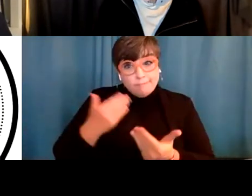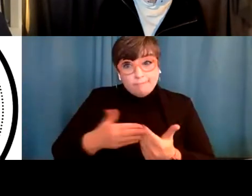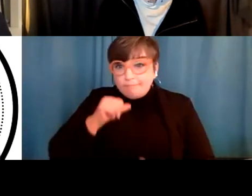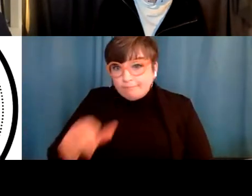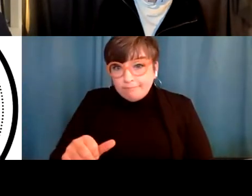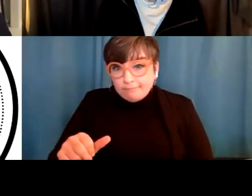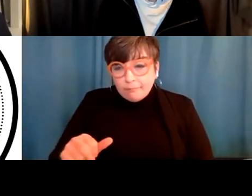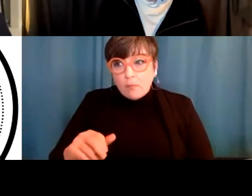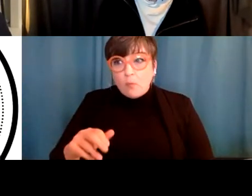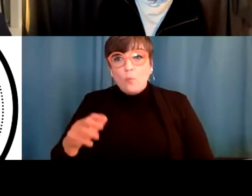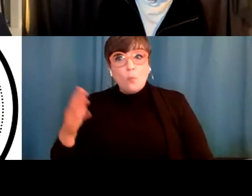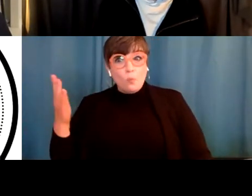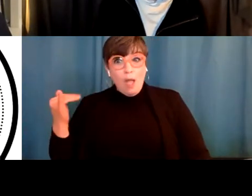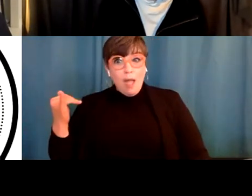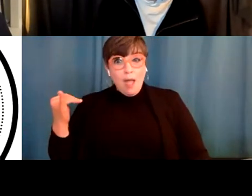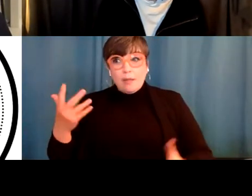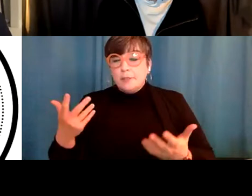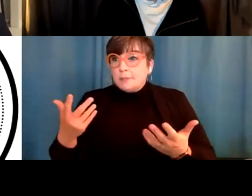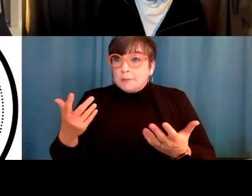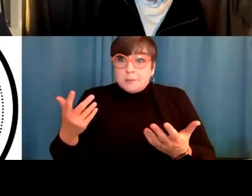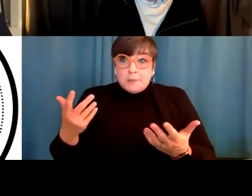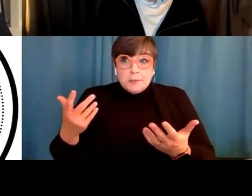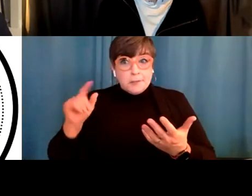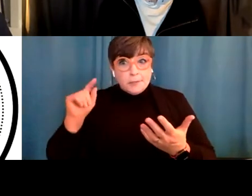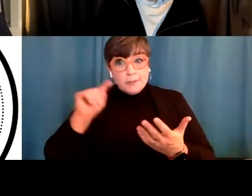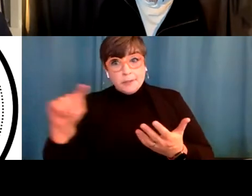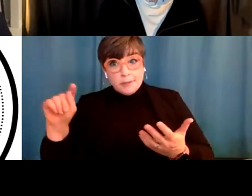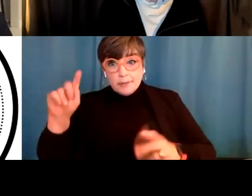are those who, for political